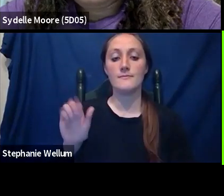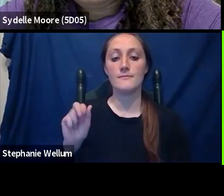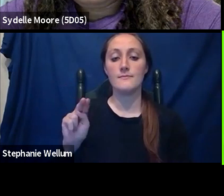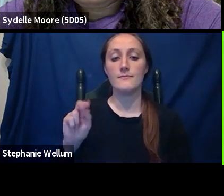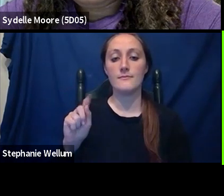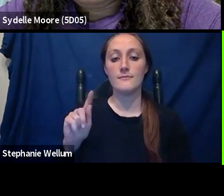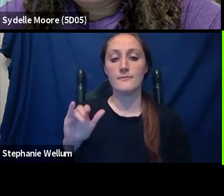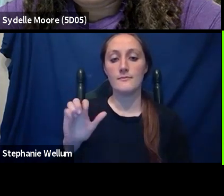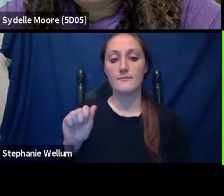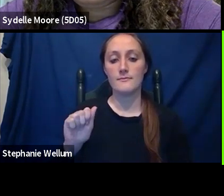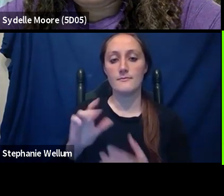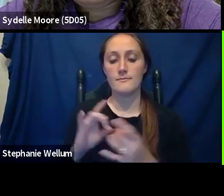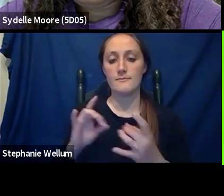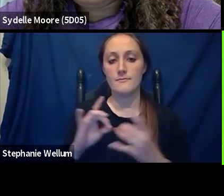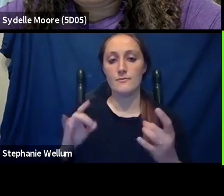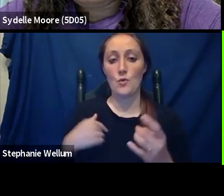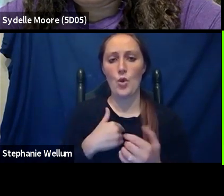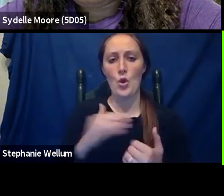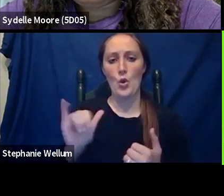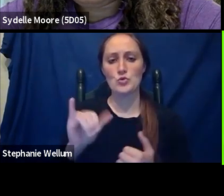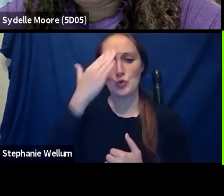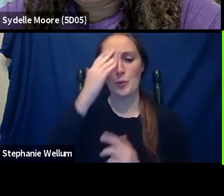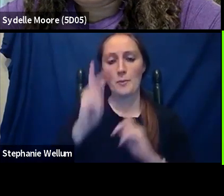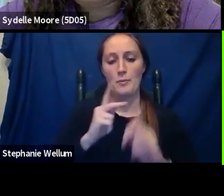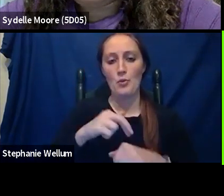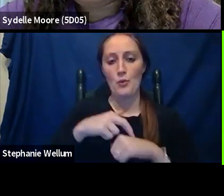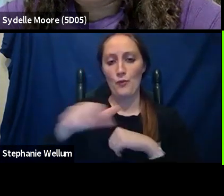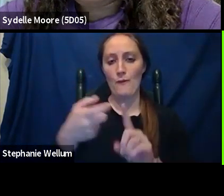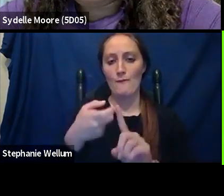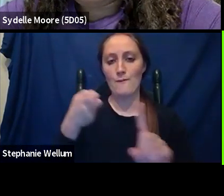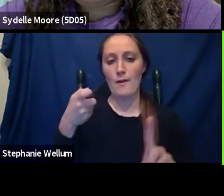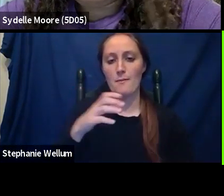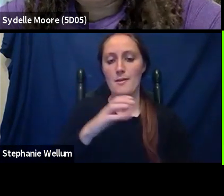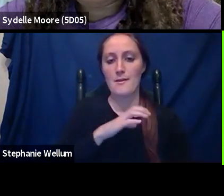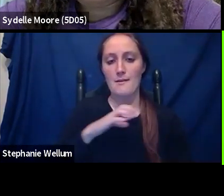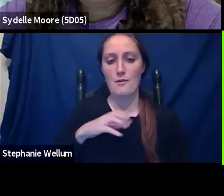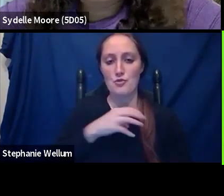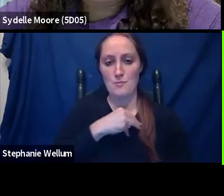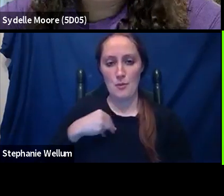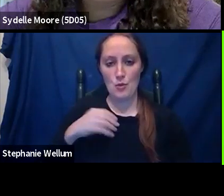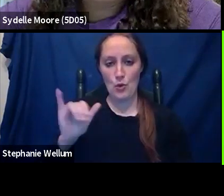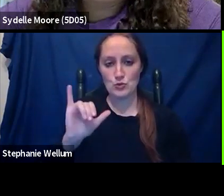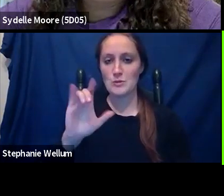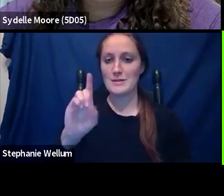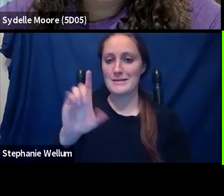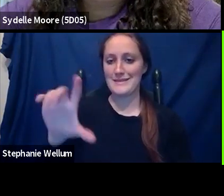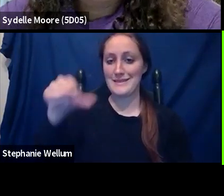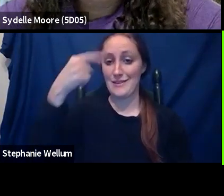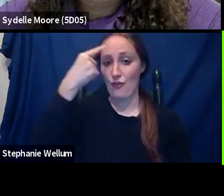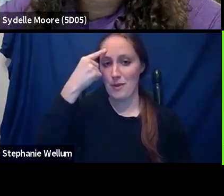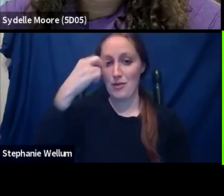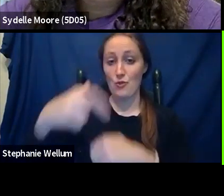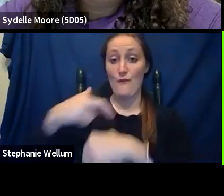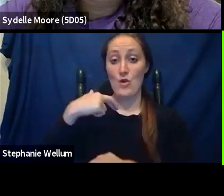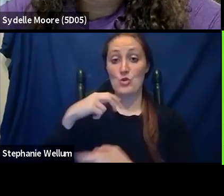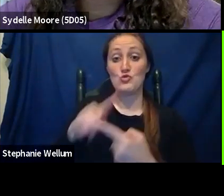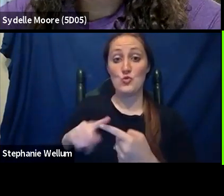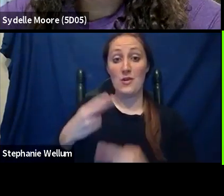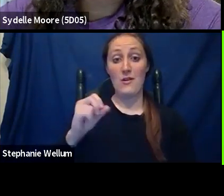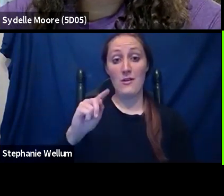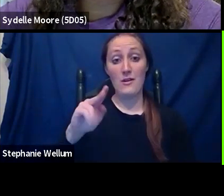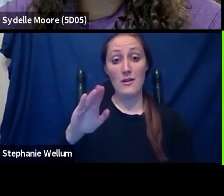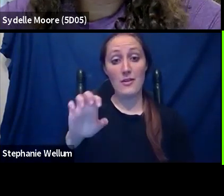that folks have been getting referred from council members and from DC government to our hotline already. Is